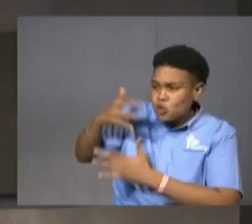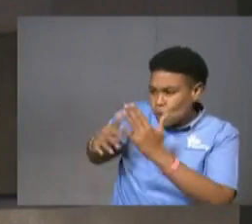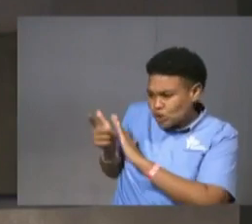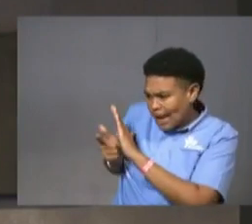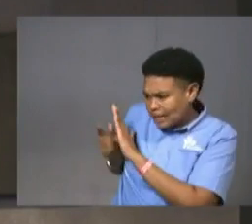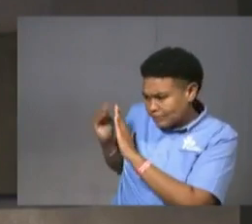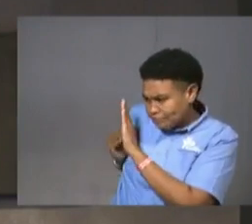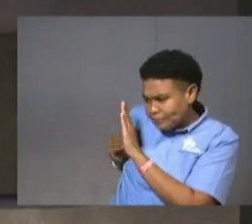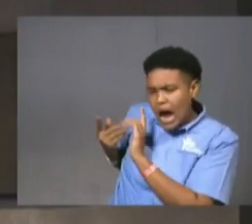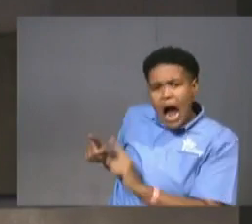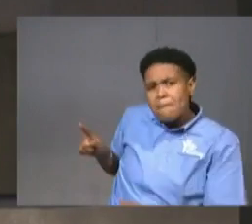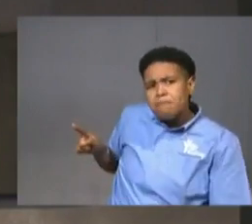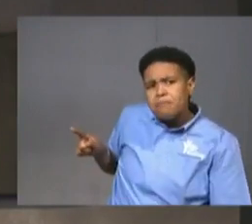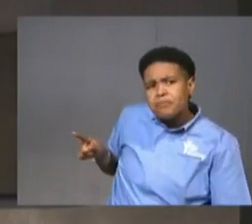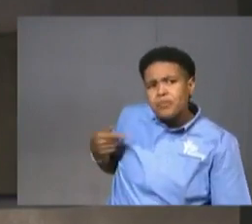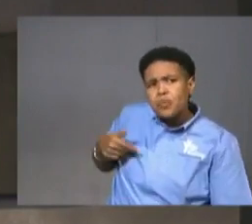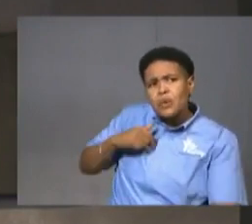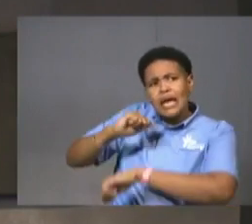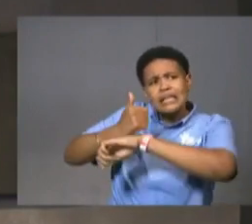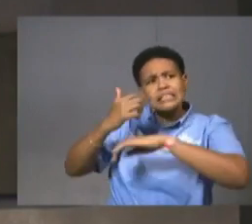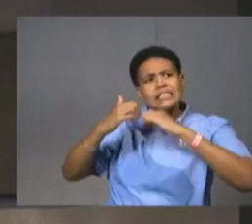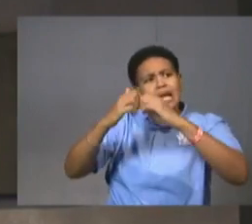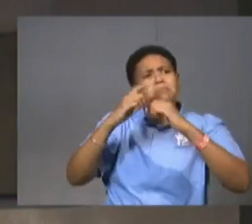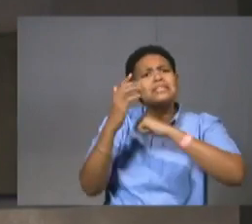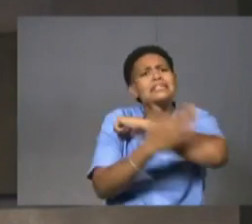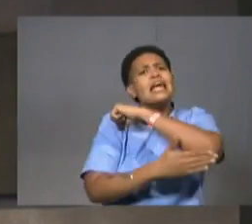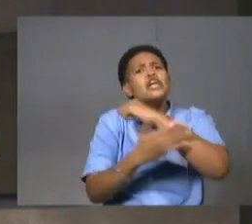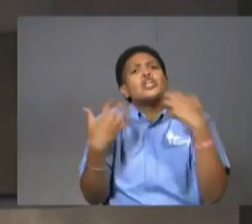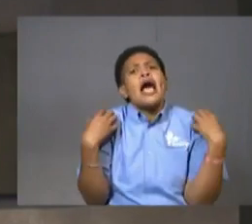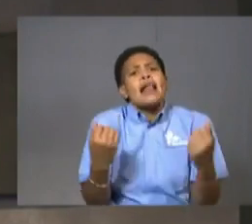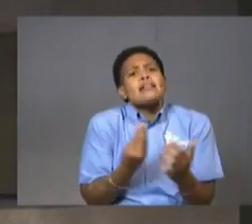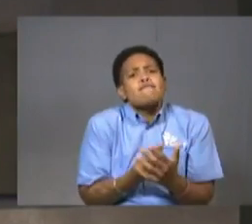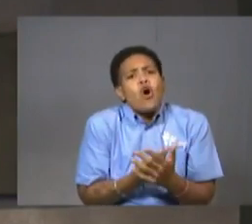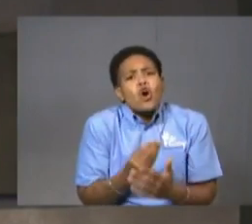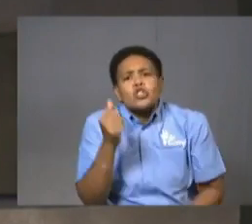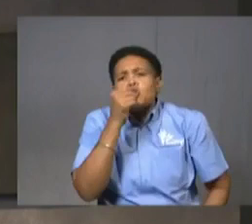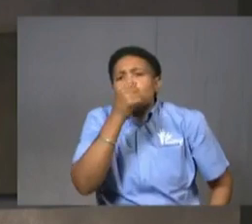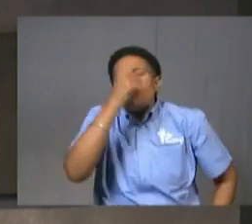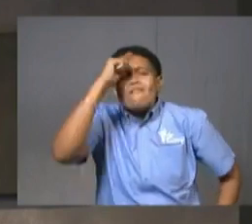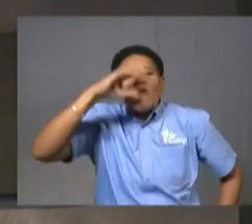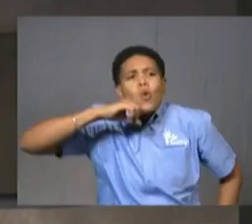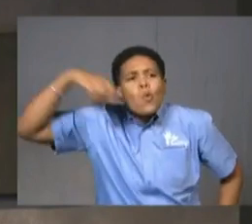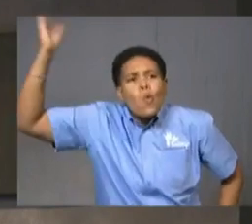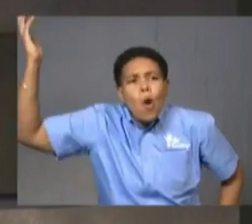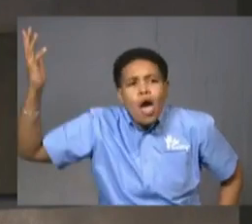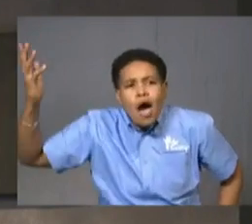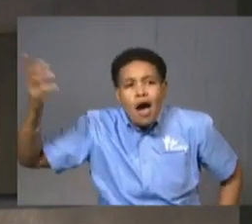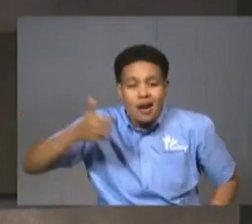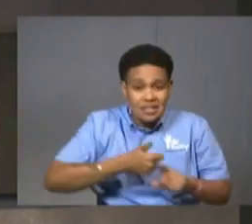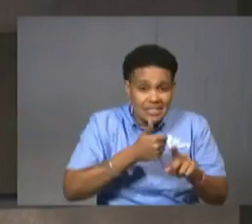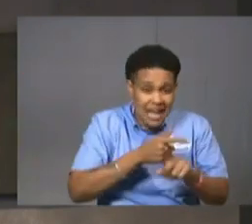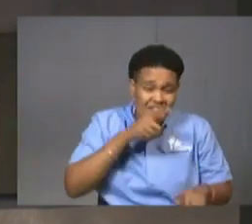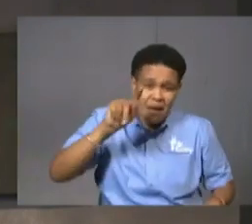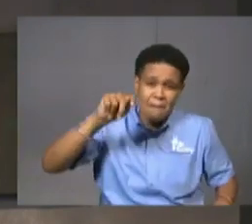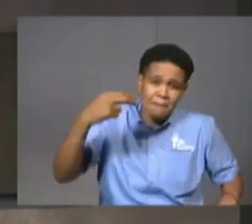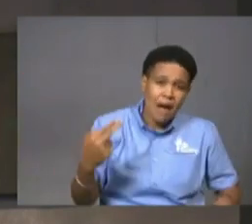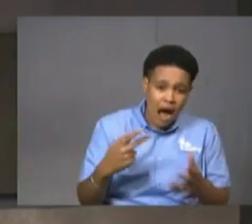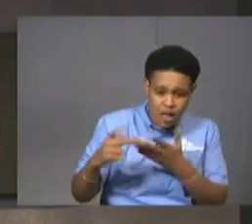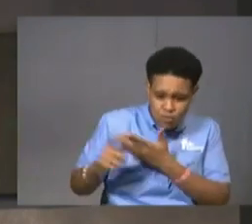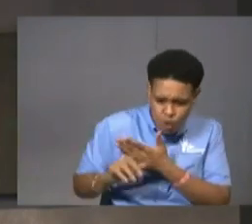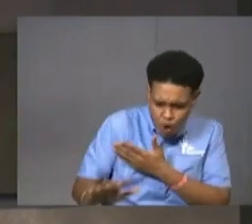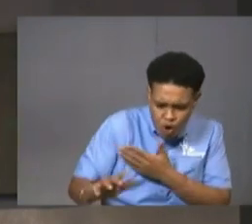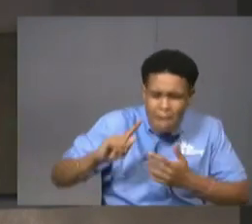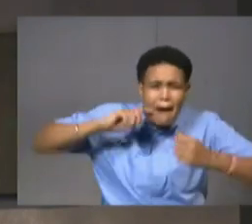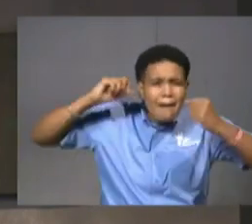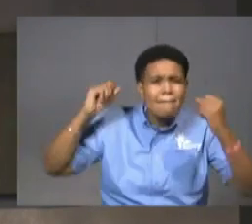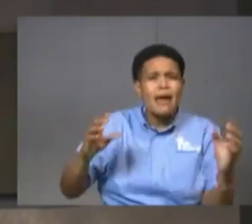legislation, we established a national health fund, the Drugs for the Elderly program, the PATH program, and so